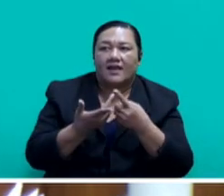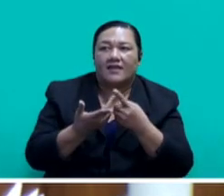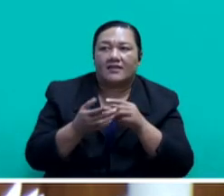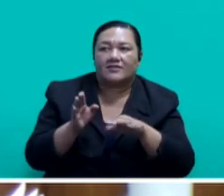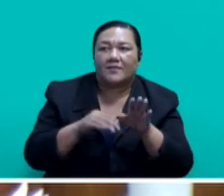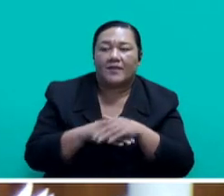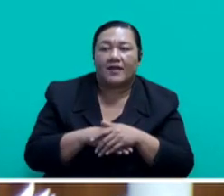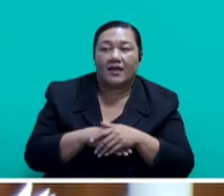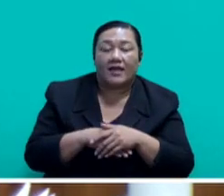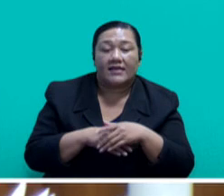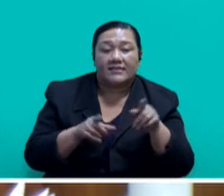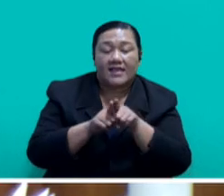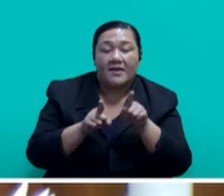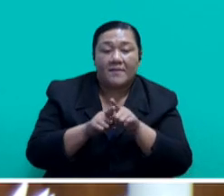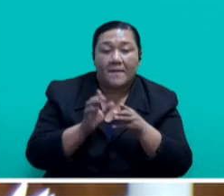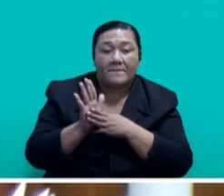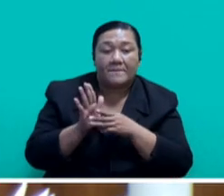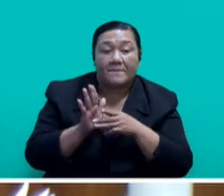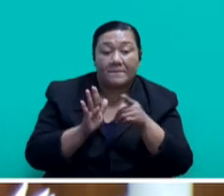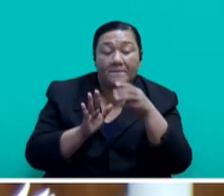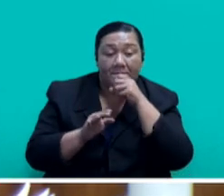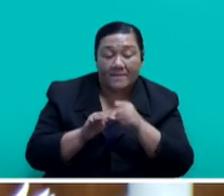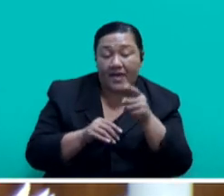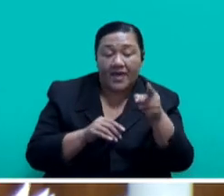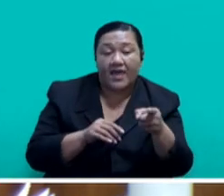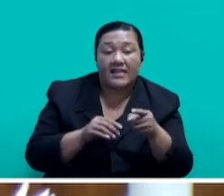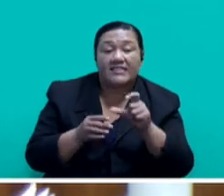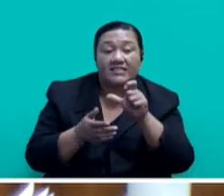Mr. Hemchand, Honourable Hemchand, if he is man enough,